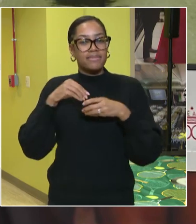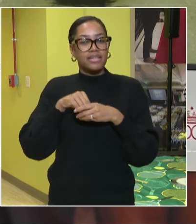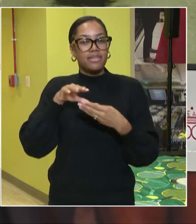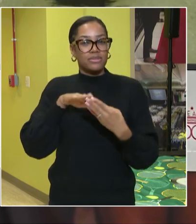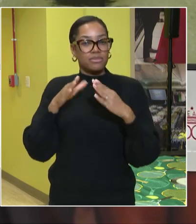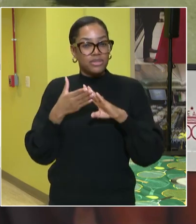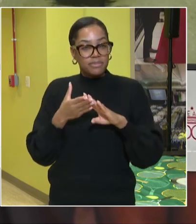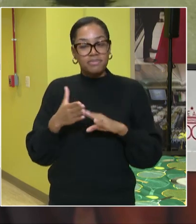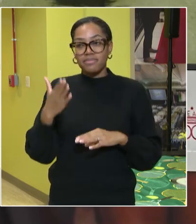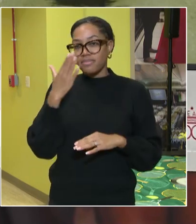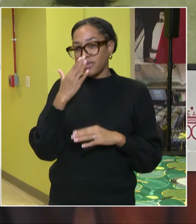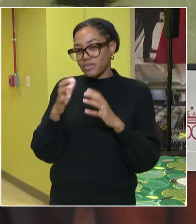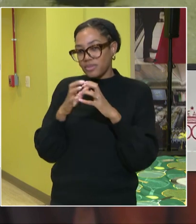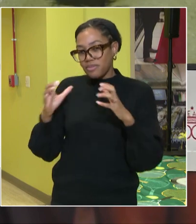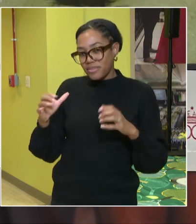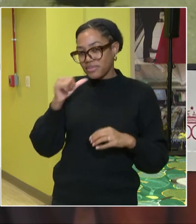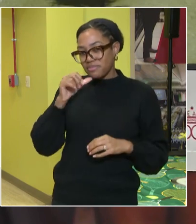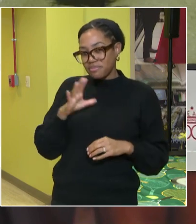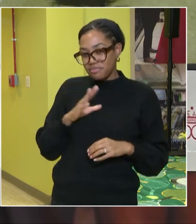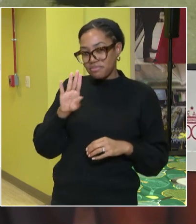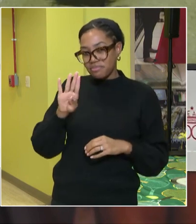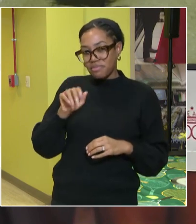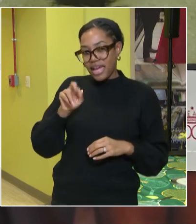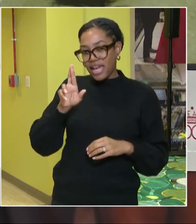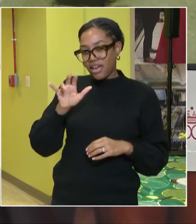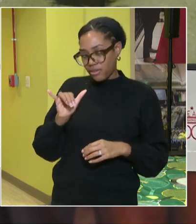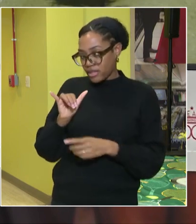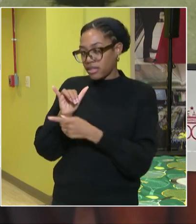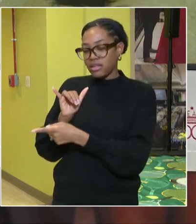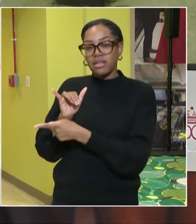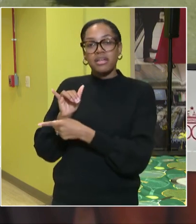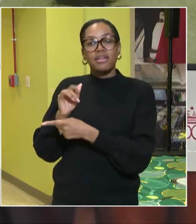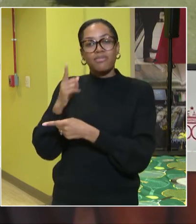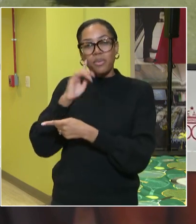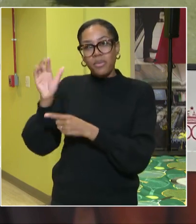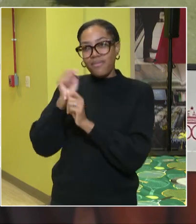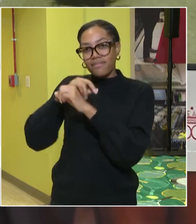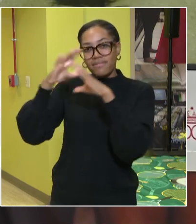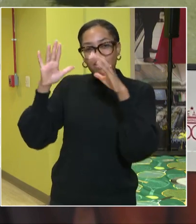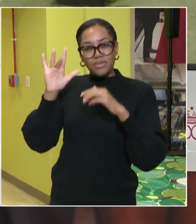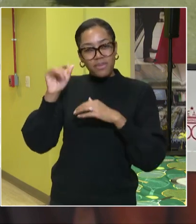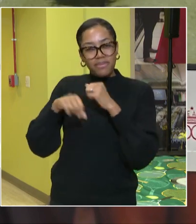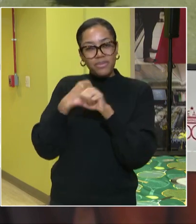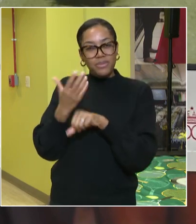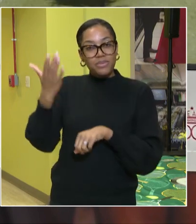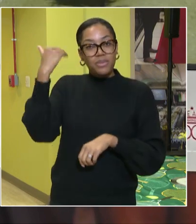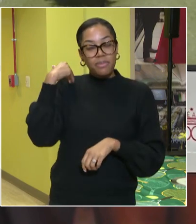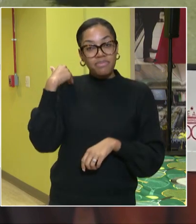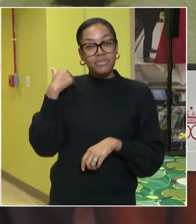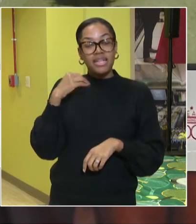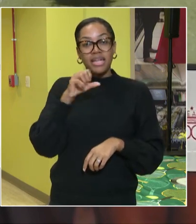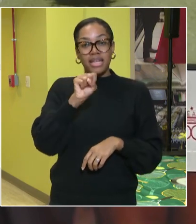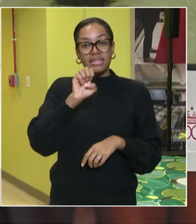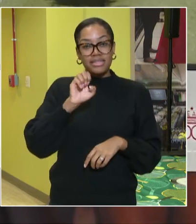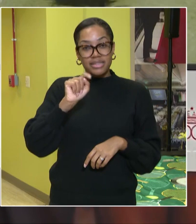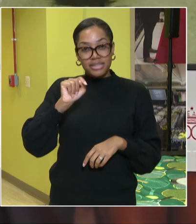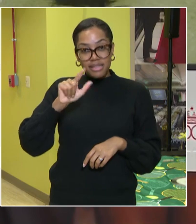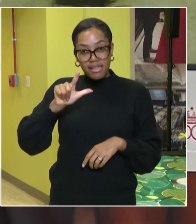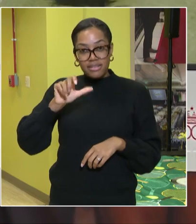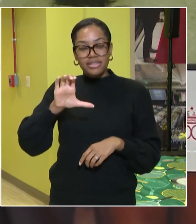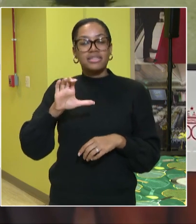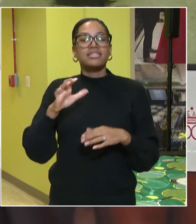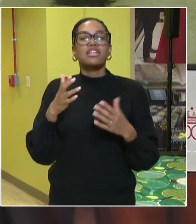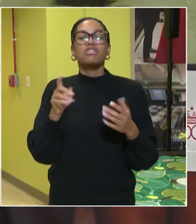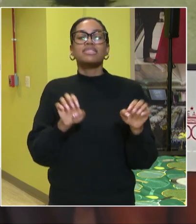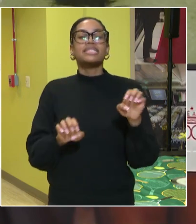years ago, Ms. Mastersberry. The Southeast Tennis and Learning Center is an experiential learning facility. As you heard